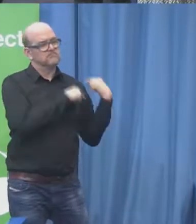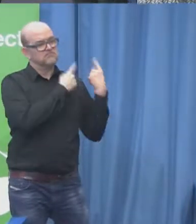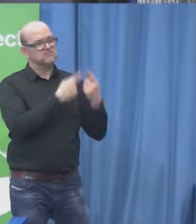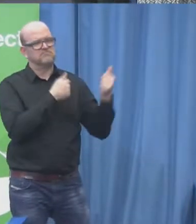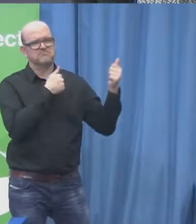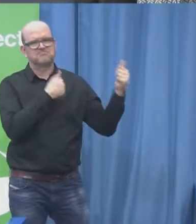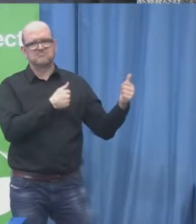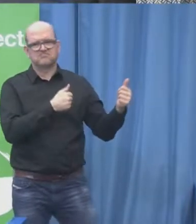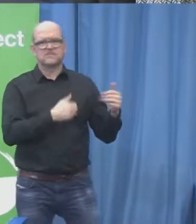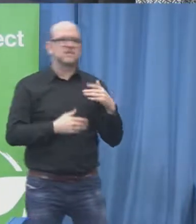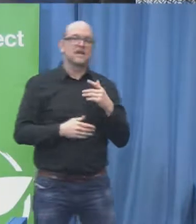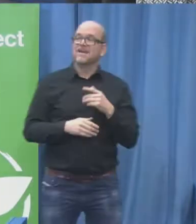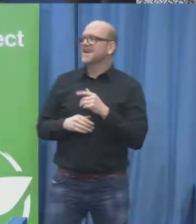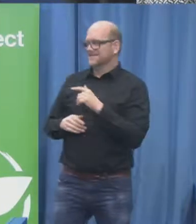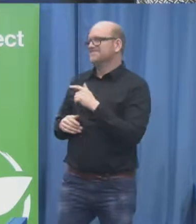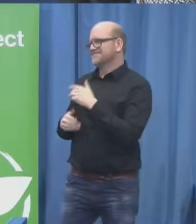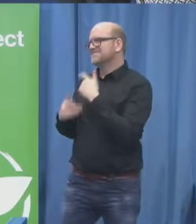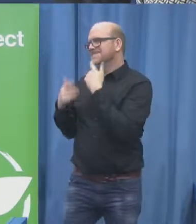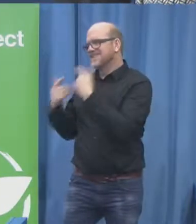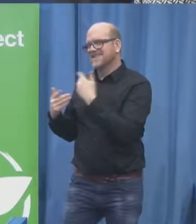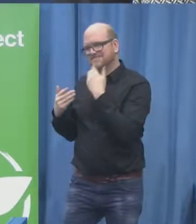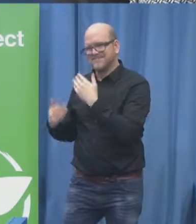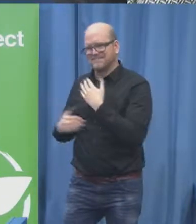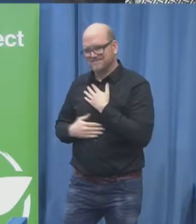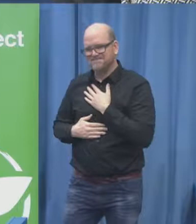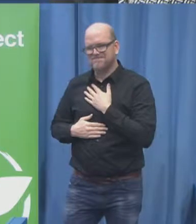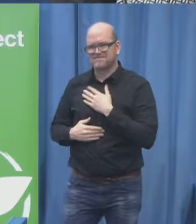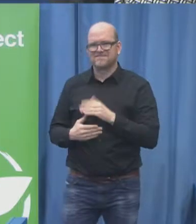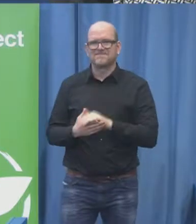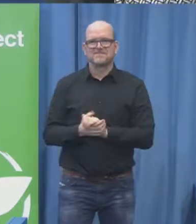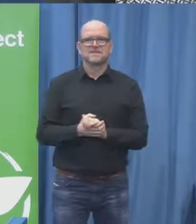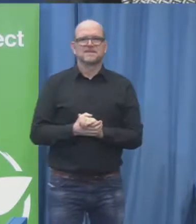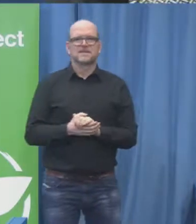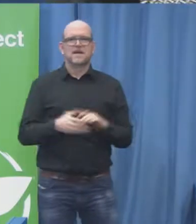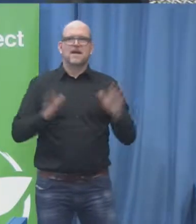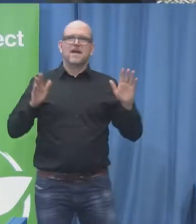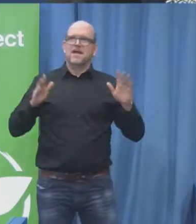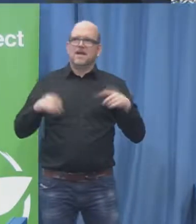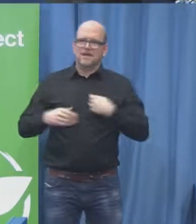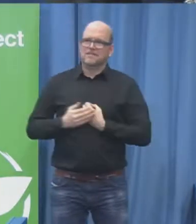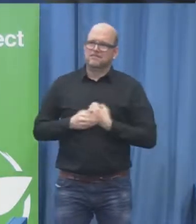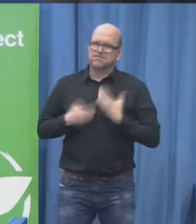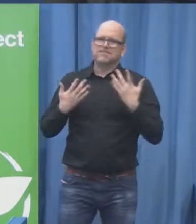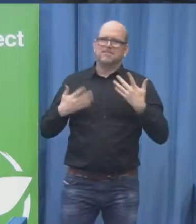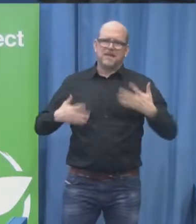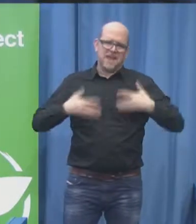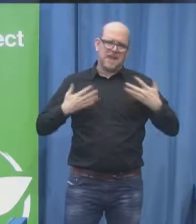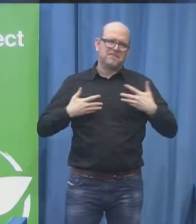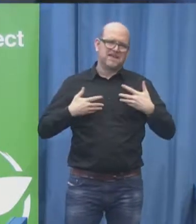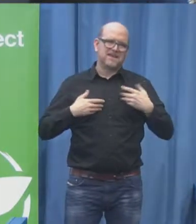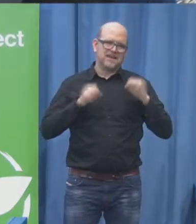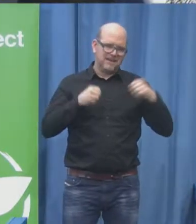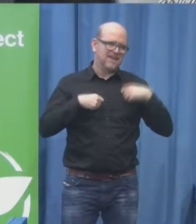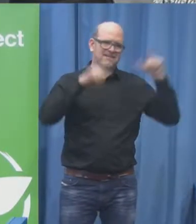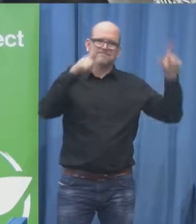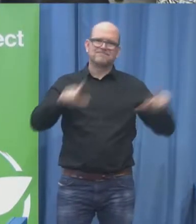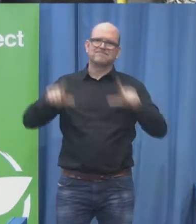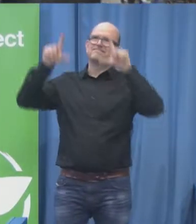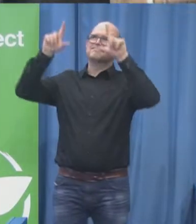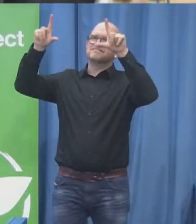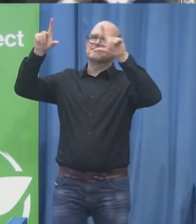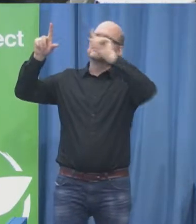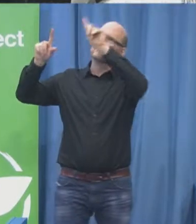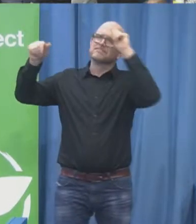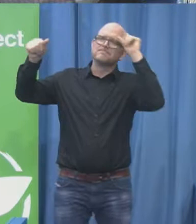and hopefully you will have fun, and you will think about us and Zero